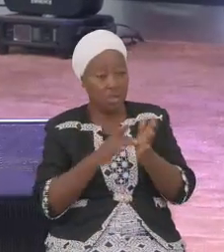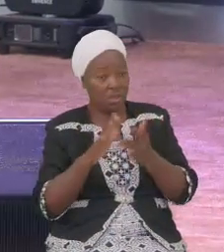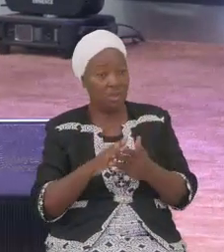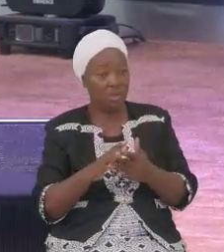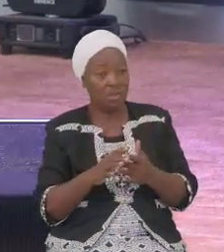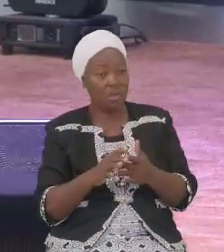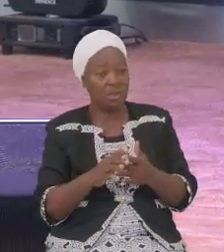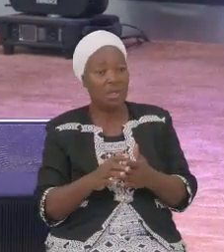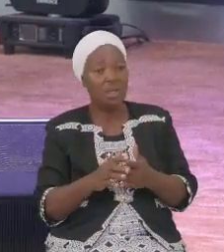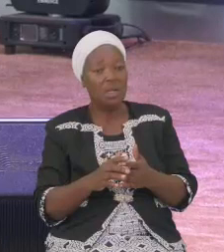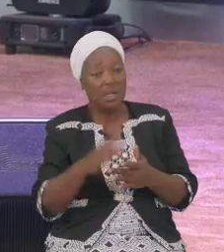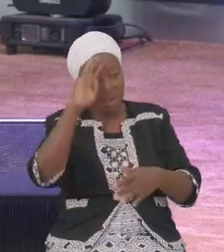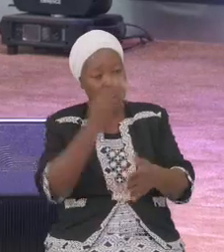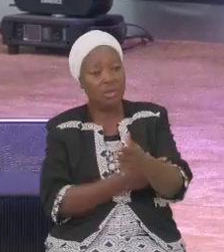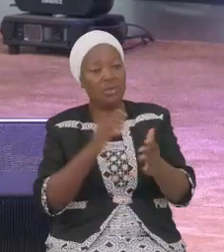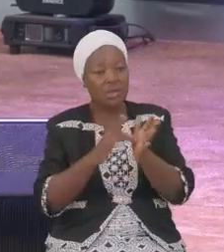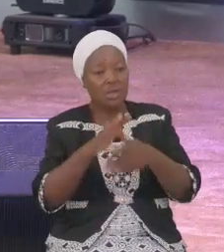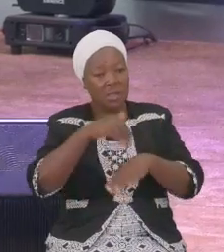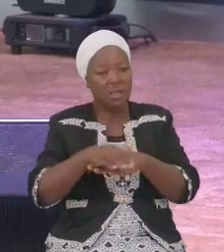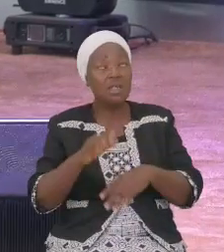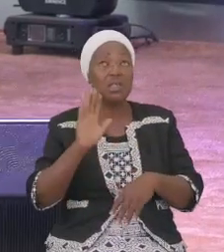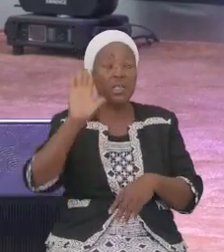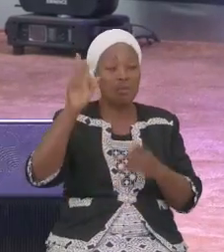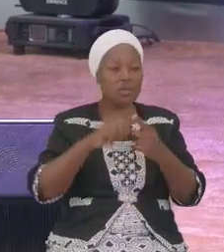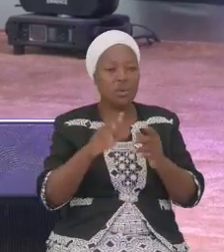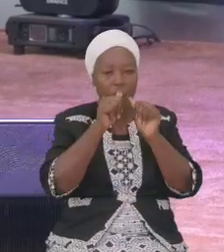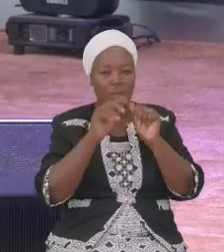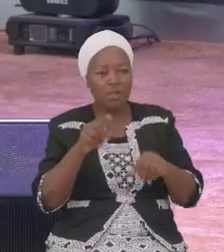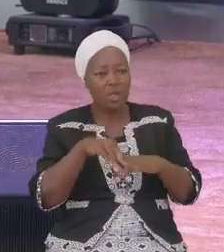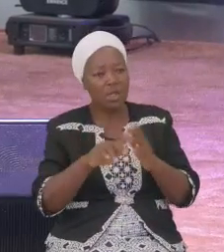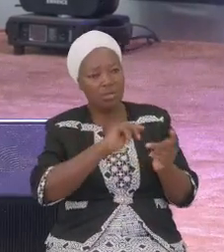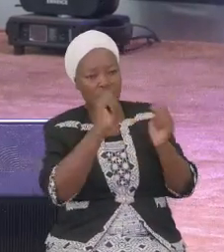him to bless you in turning away